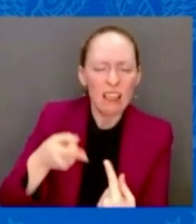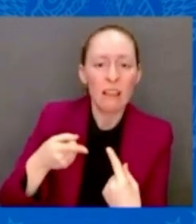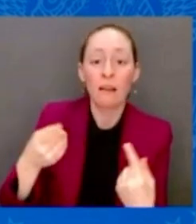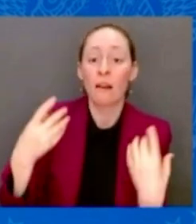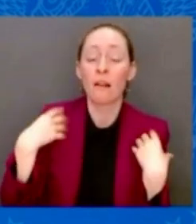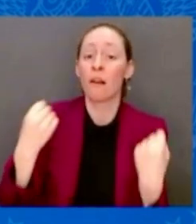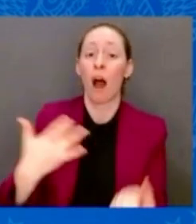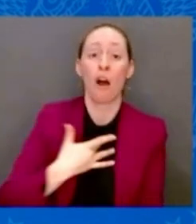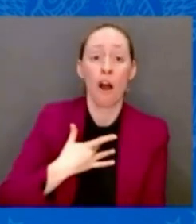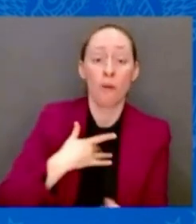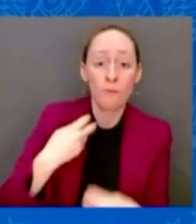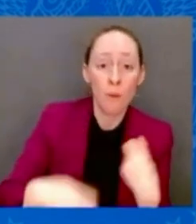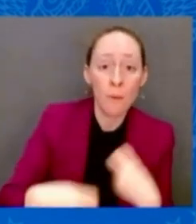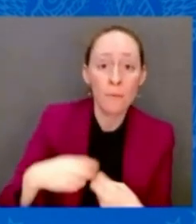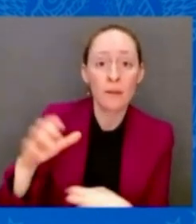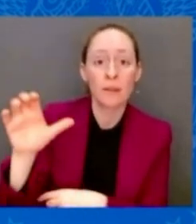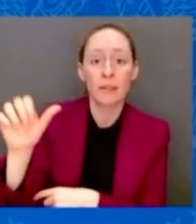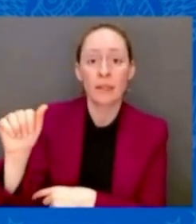Gotta do it.